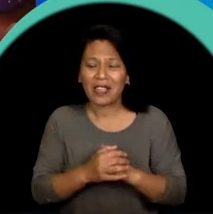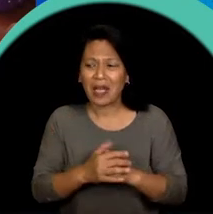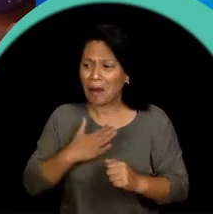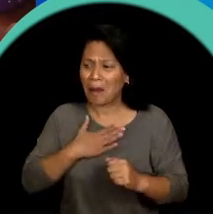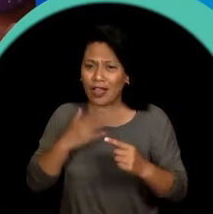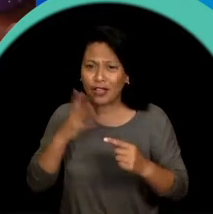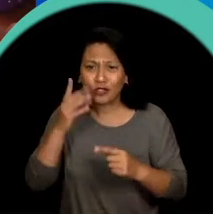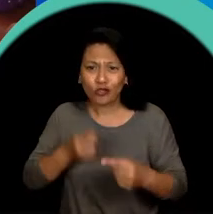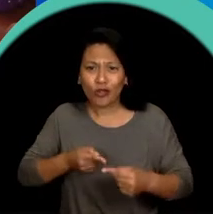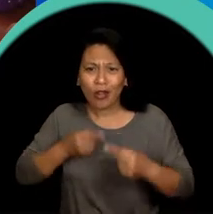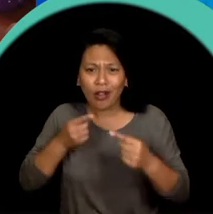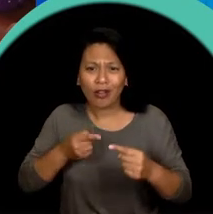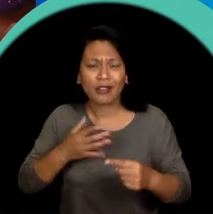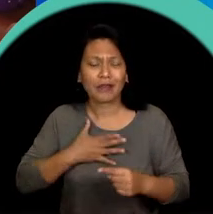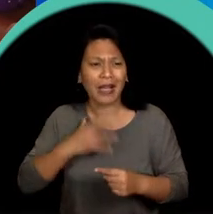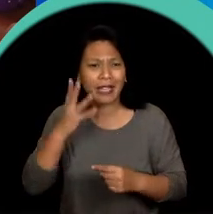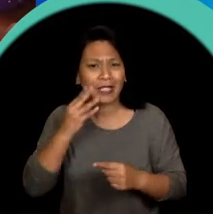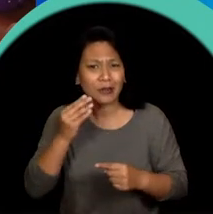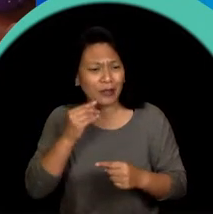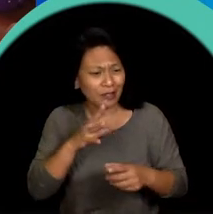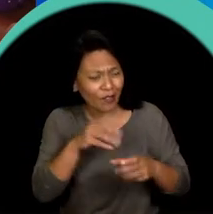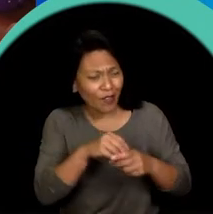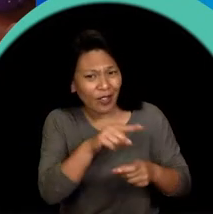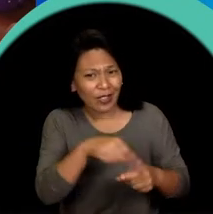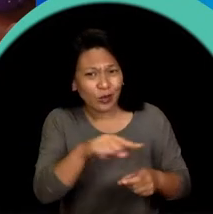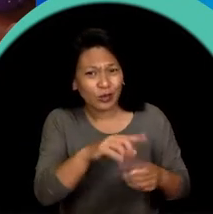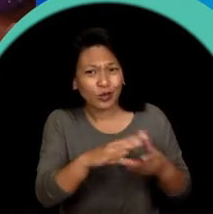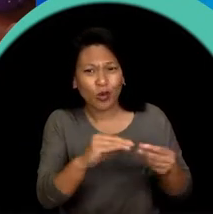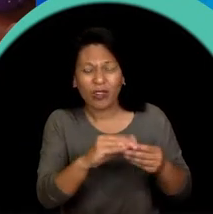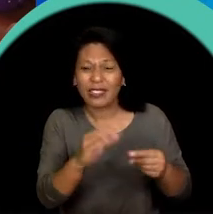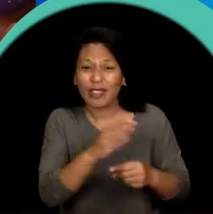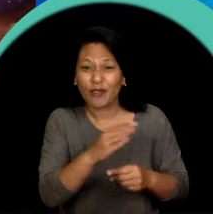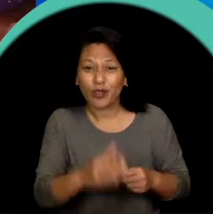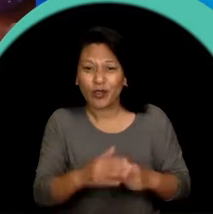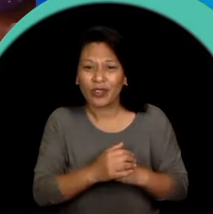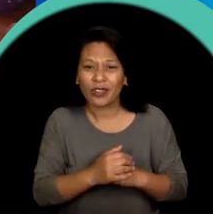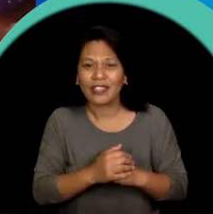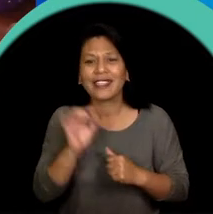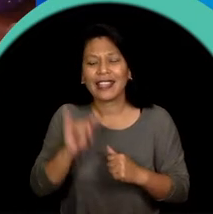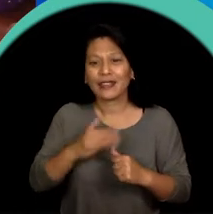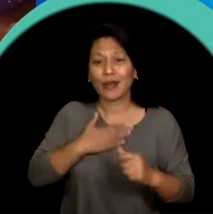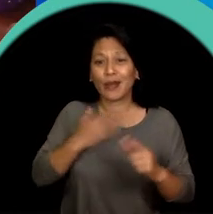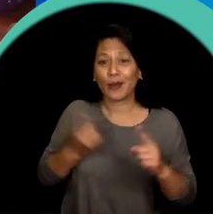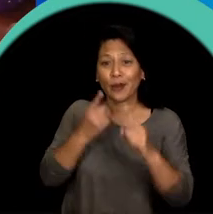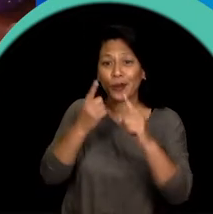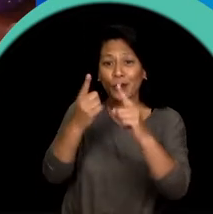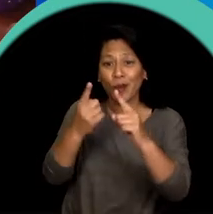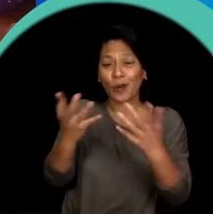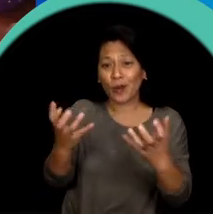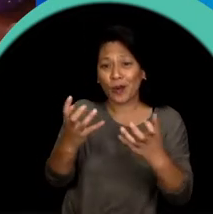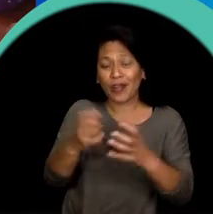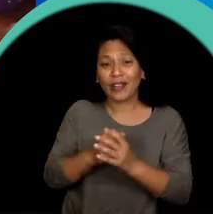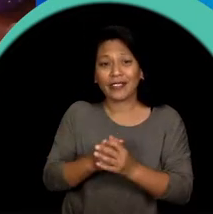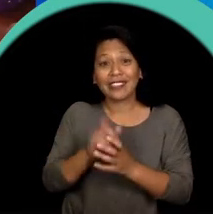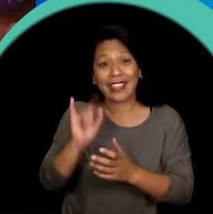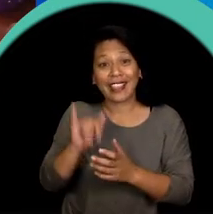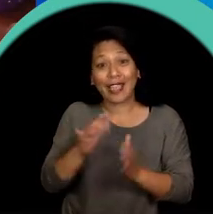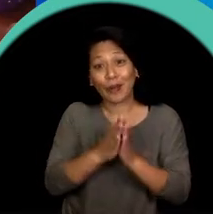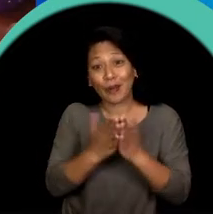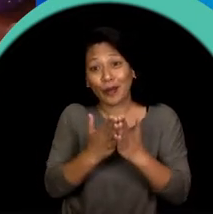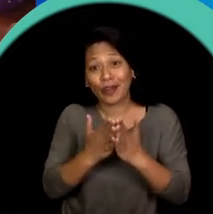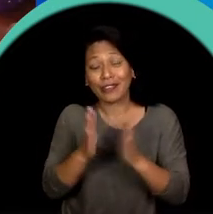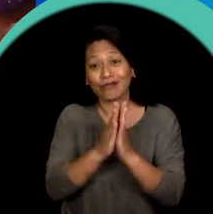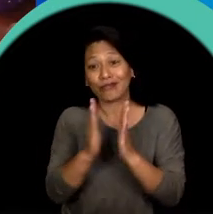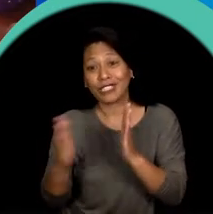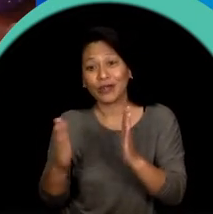many books that reflected my own experience, my own struggles, and my own community.